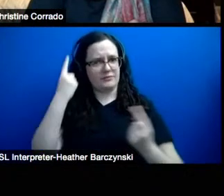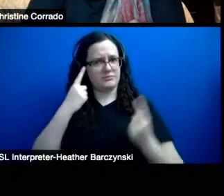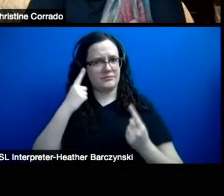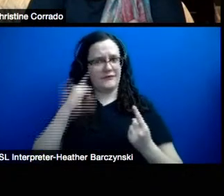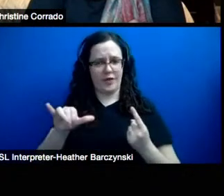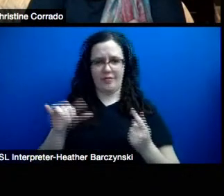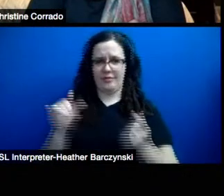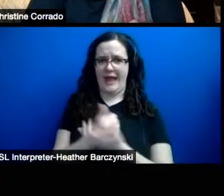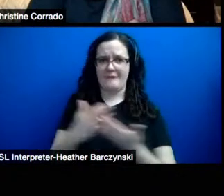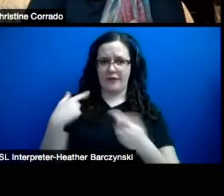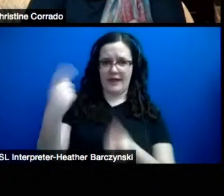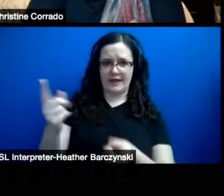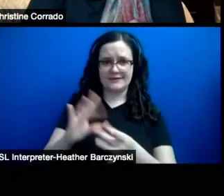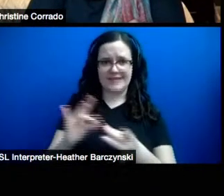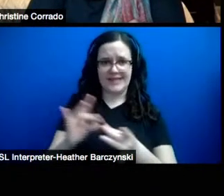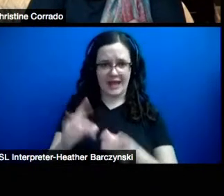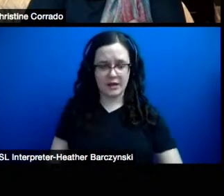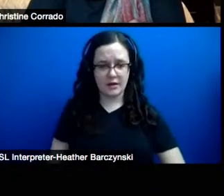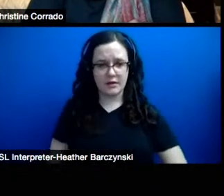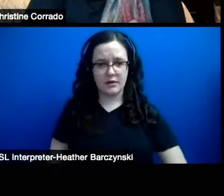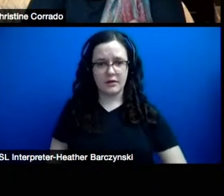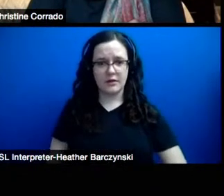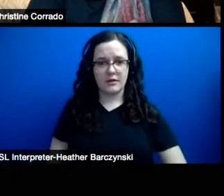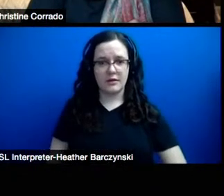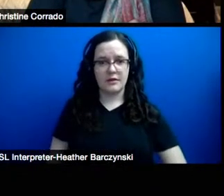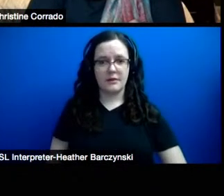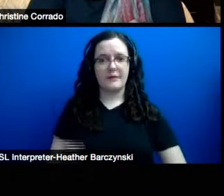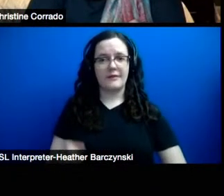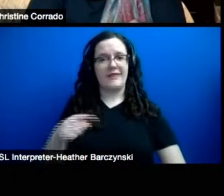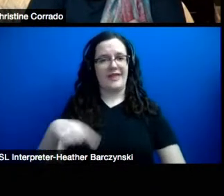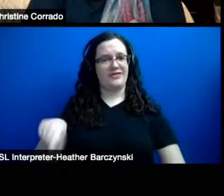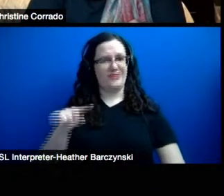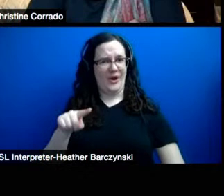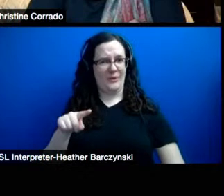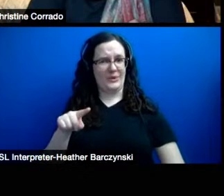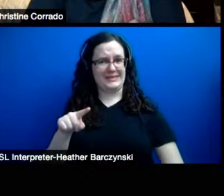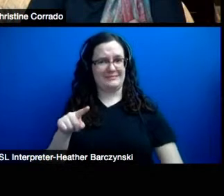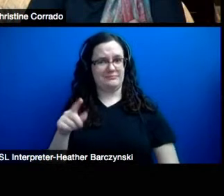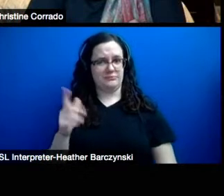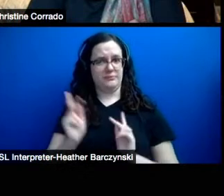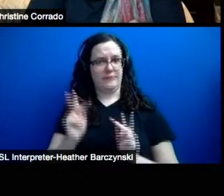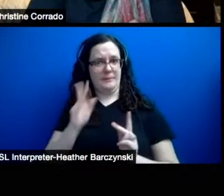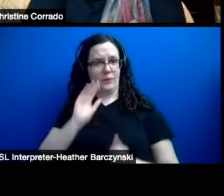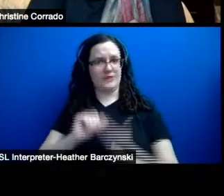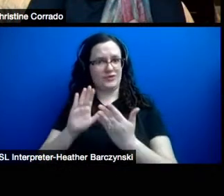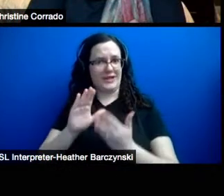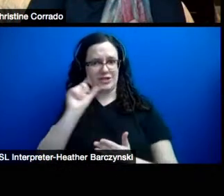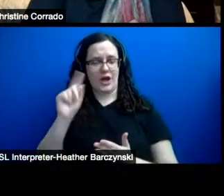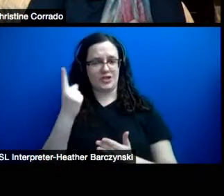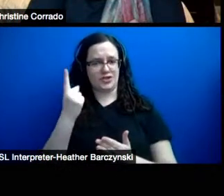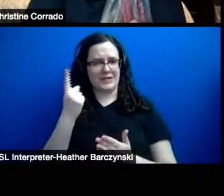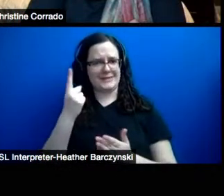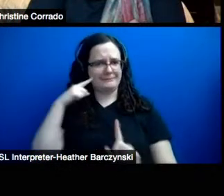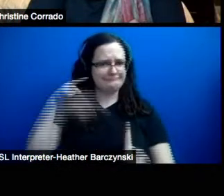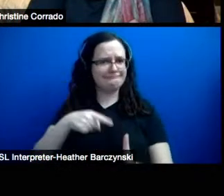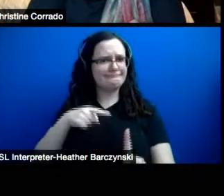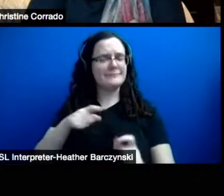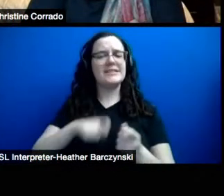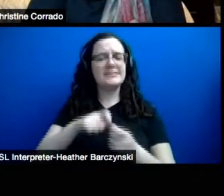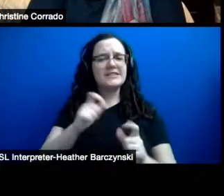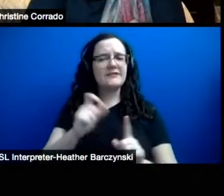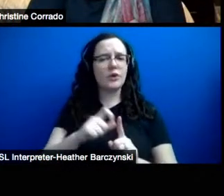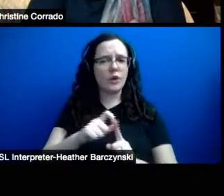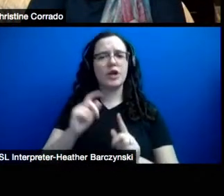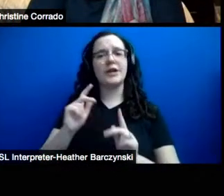And that those would all be actually spoken to in some way or another, and not just singling out certain words or certain people's